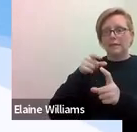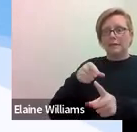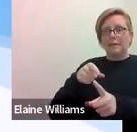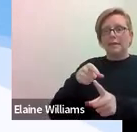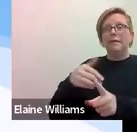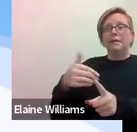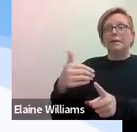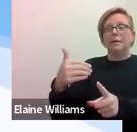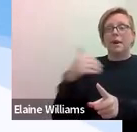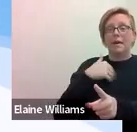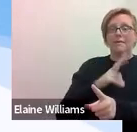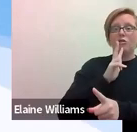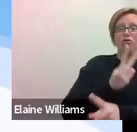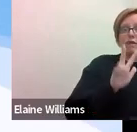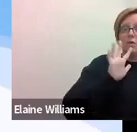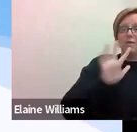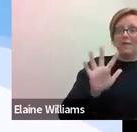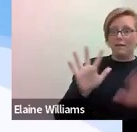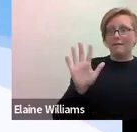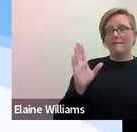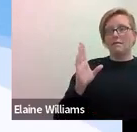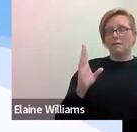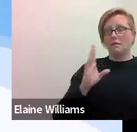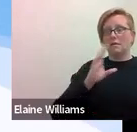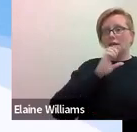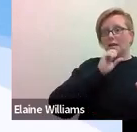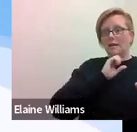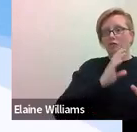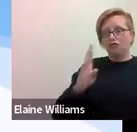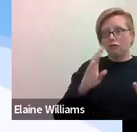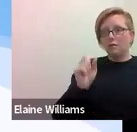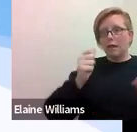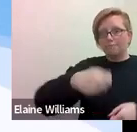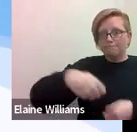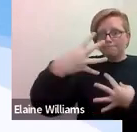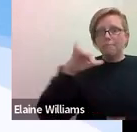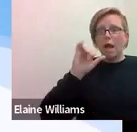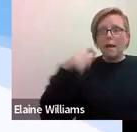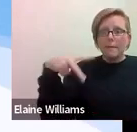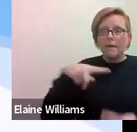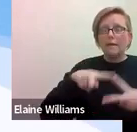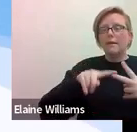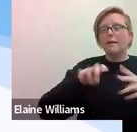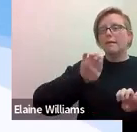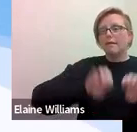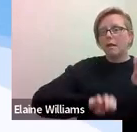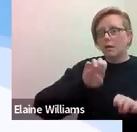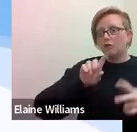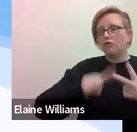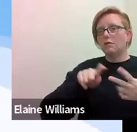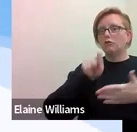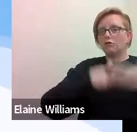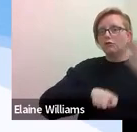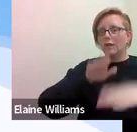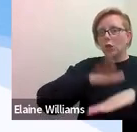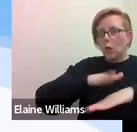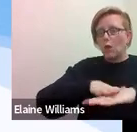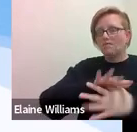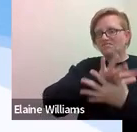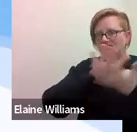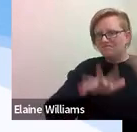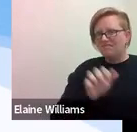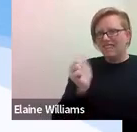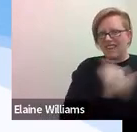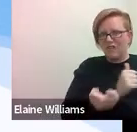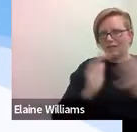children, 3 to 5. You'll be able to go in, see their IEPs, their evaluations, their written notices, all of those pieces quickly